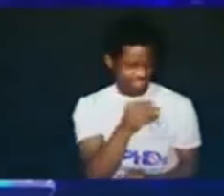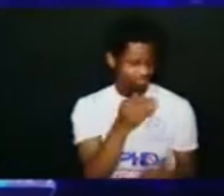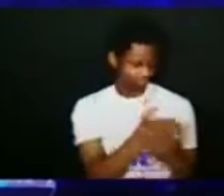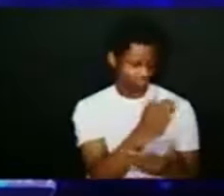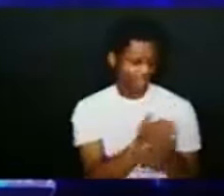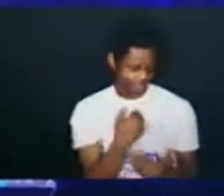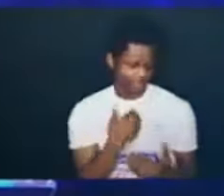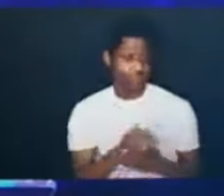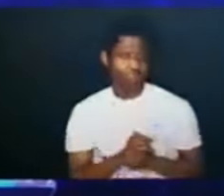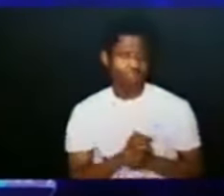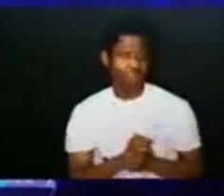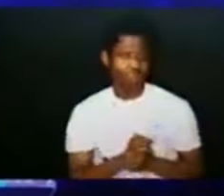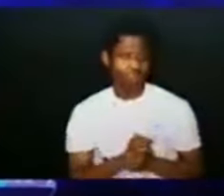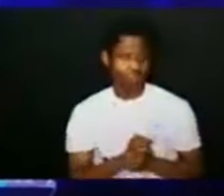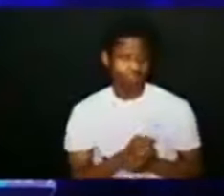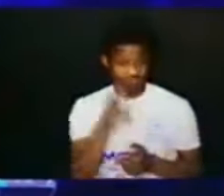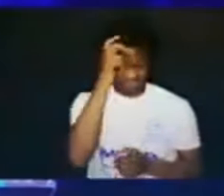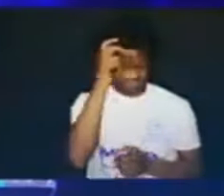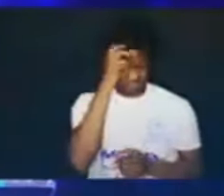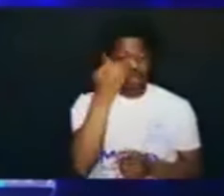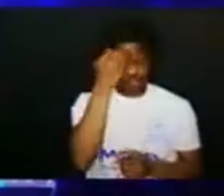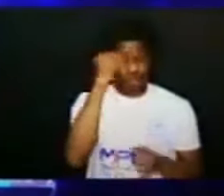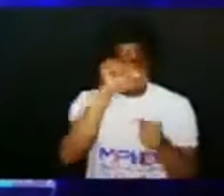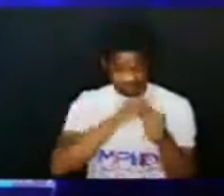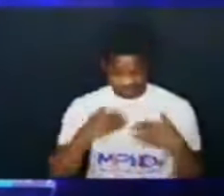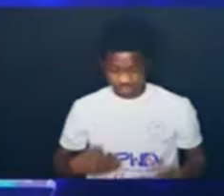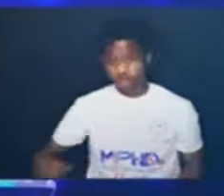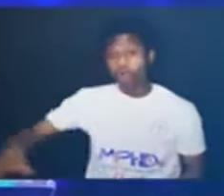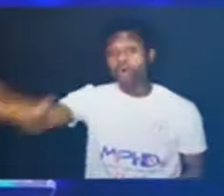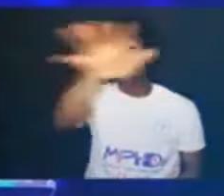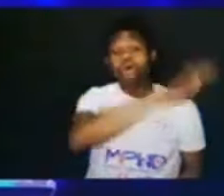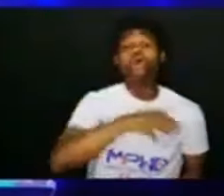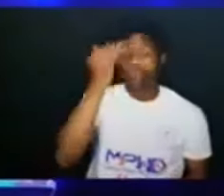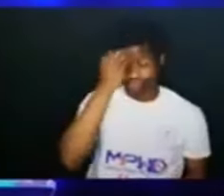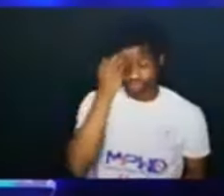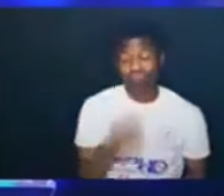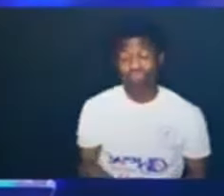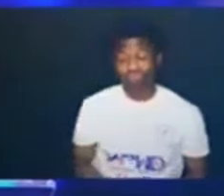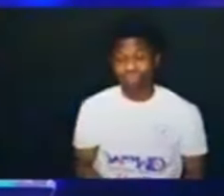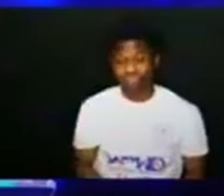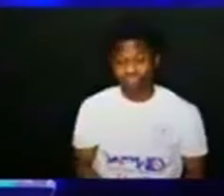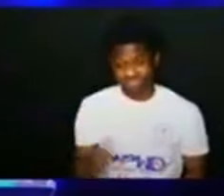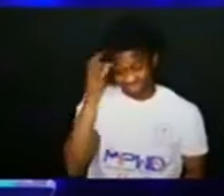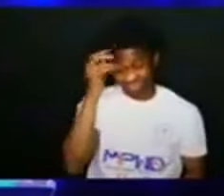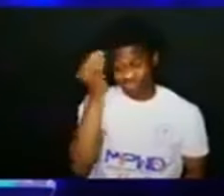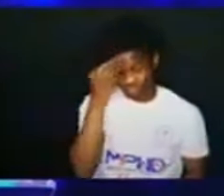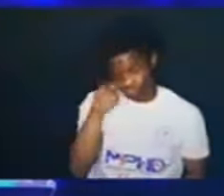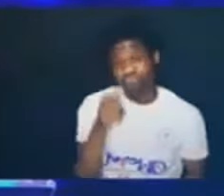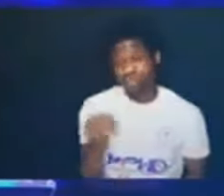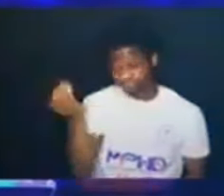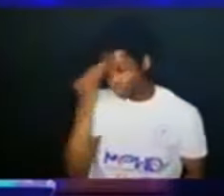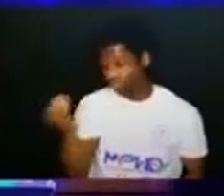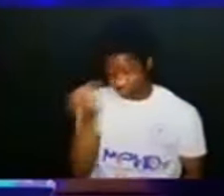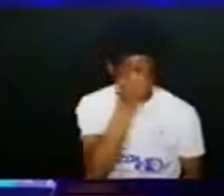tirinii ho ɛne sɛ. He knows all of us. Onim yɛ nyinaa o. Satan onim yɛ nyinaa. And then